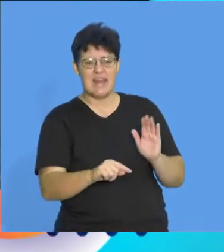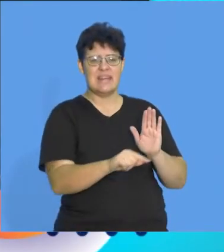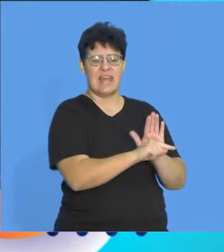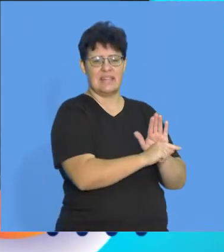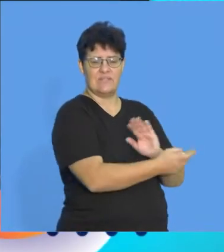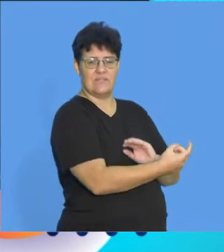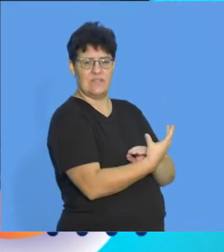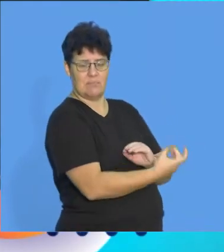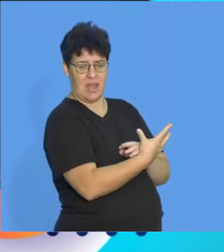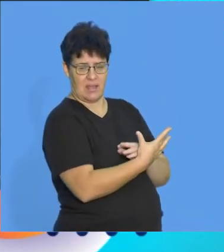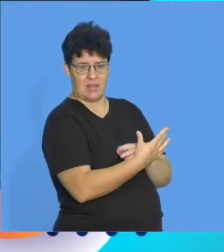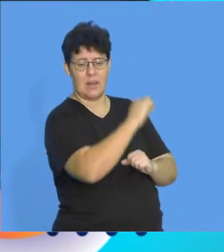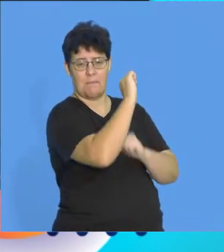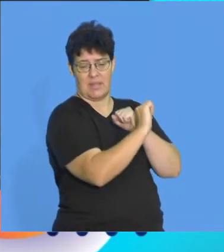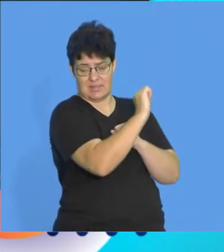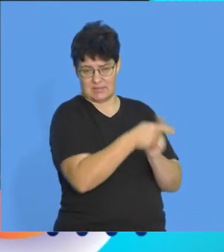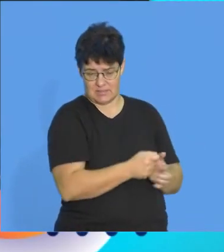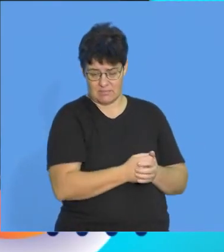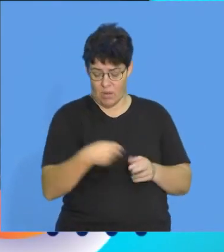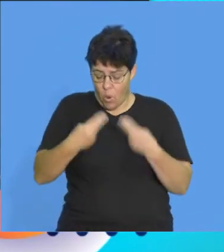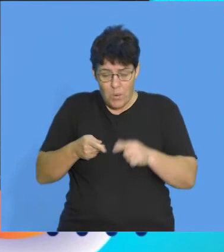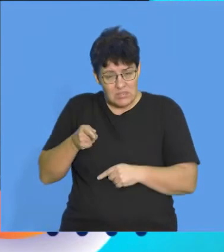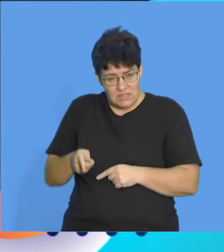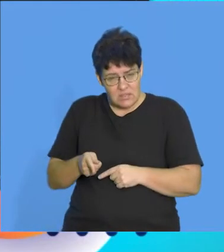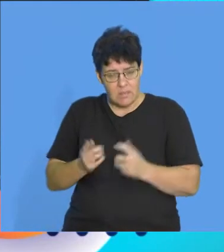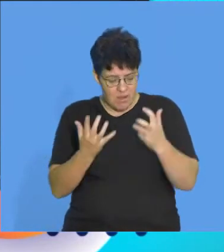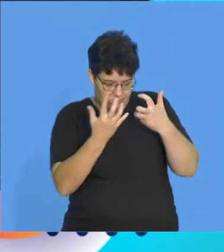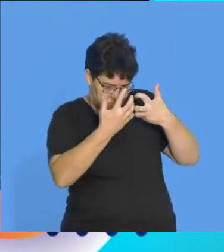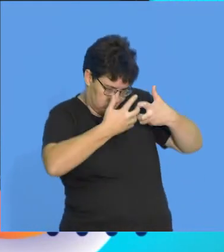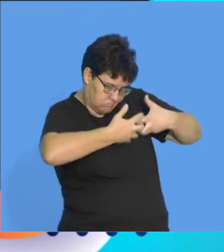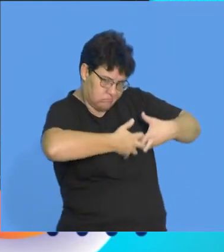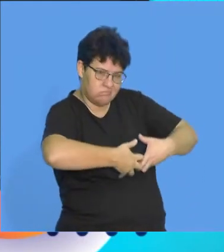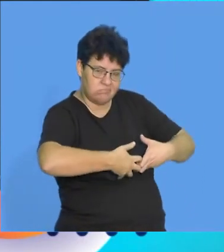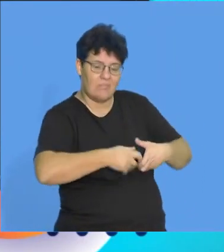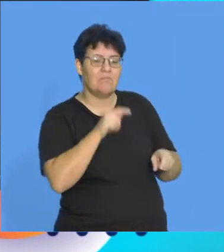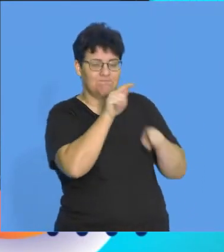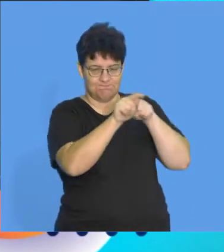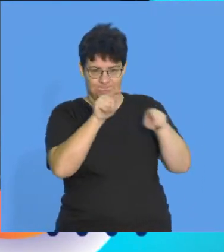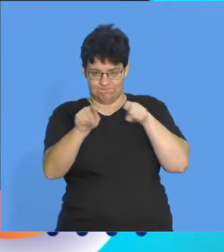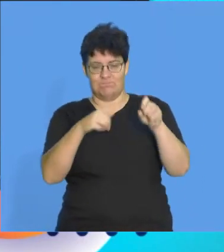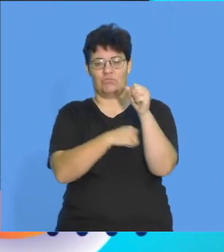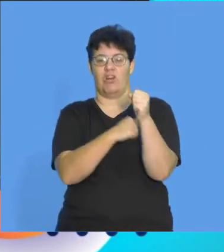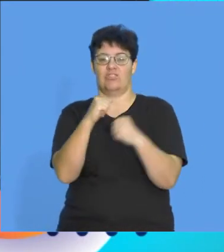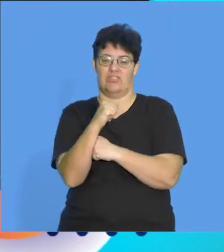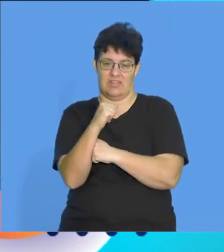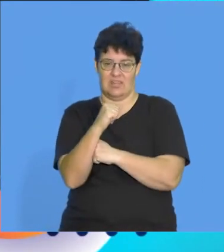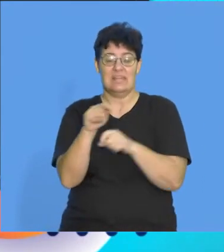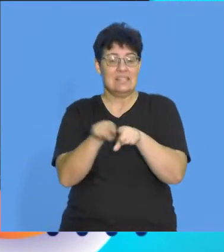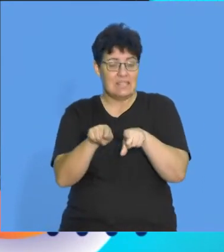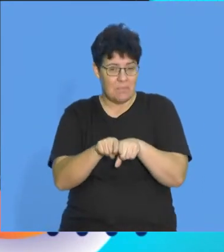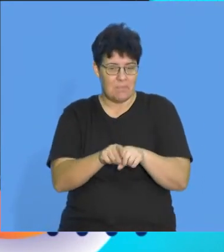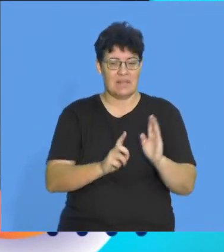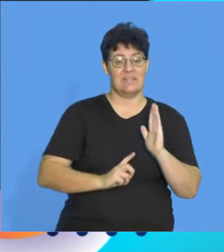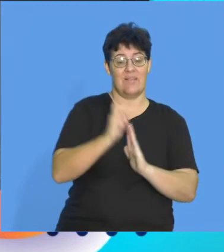mechanism and how these hormones bring about coordinated function between the various structures and the developments within